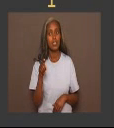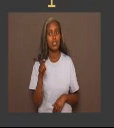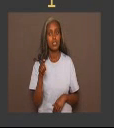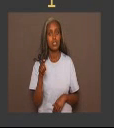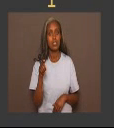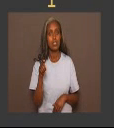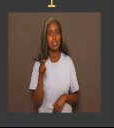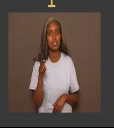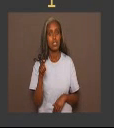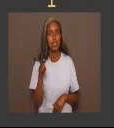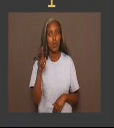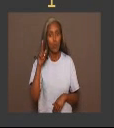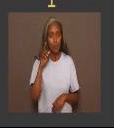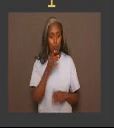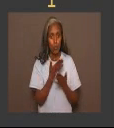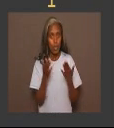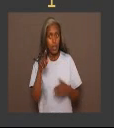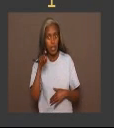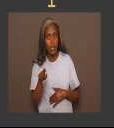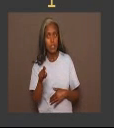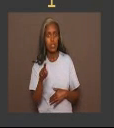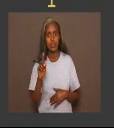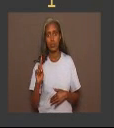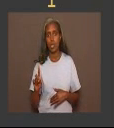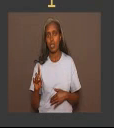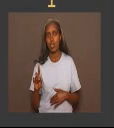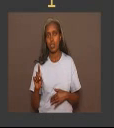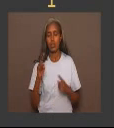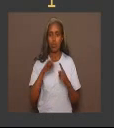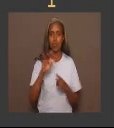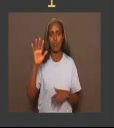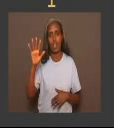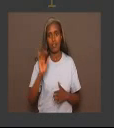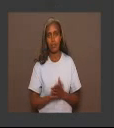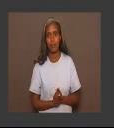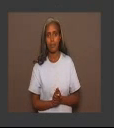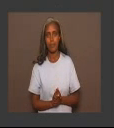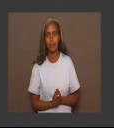x, where x is 1 to 5.